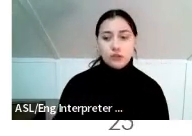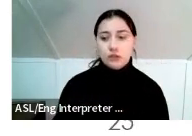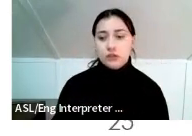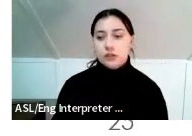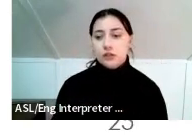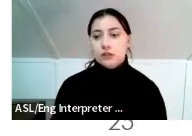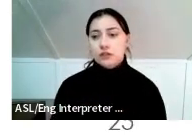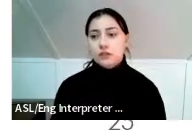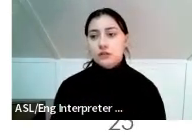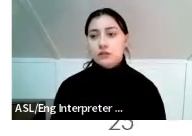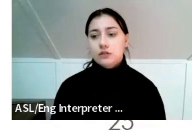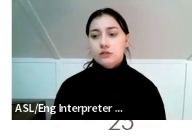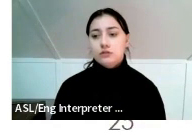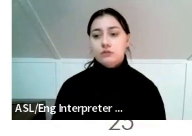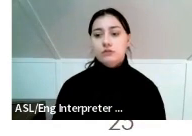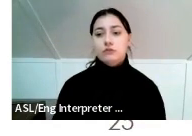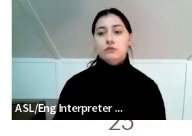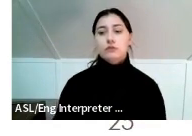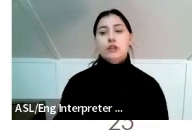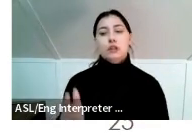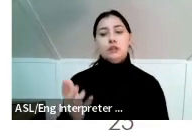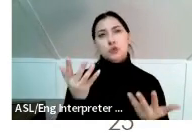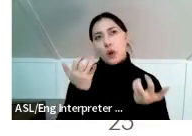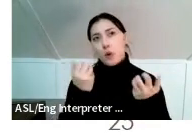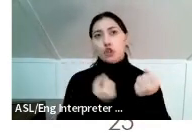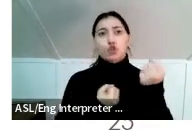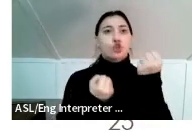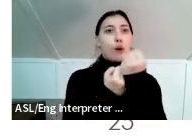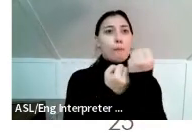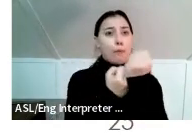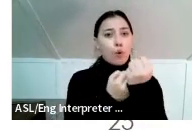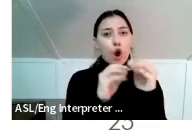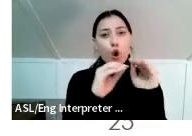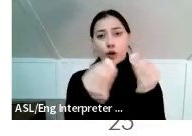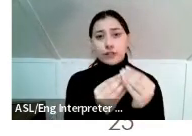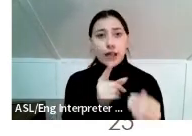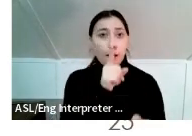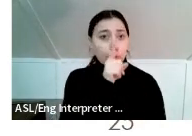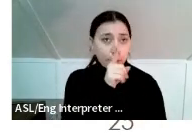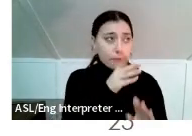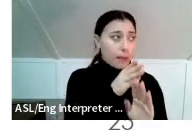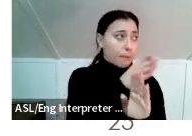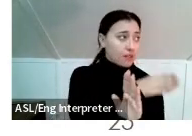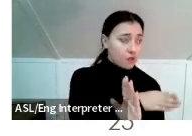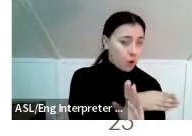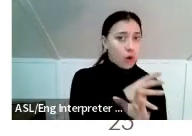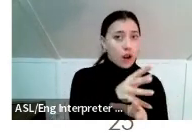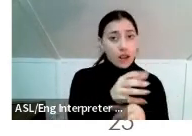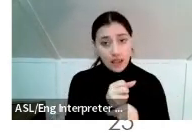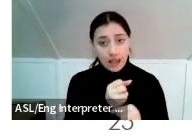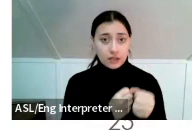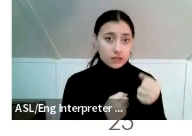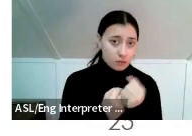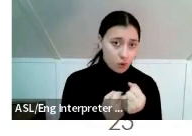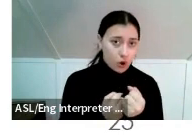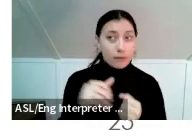to support organizations that have not received that in the past, but it is not a yes, no